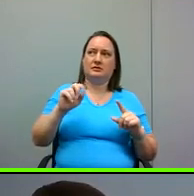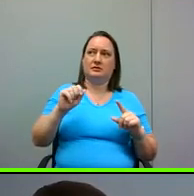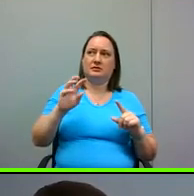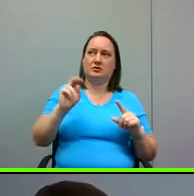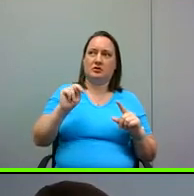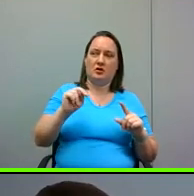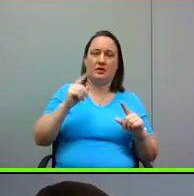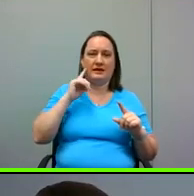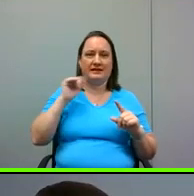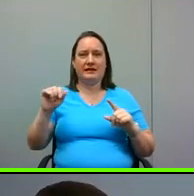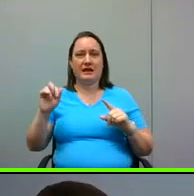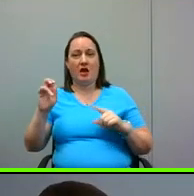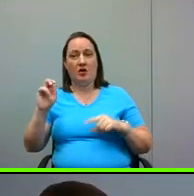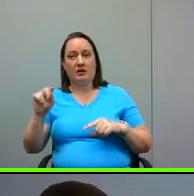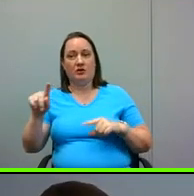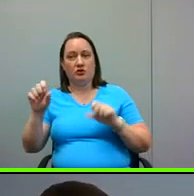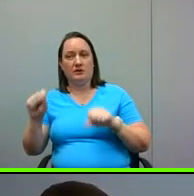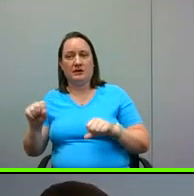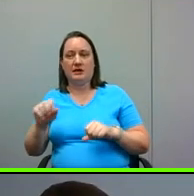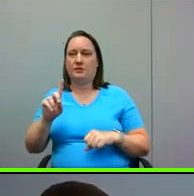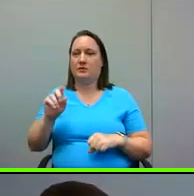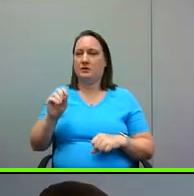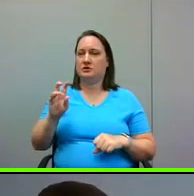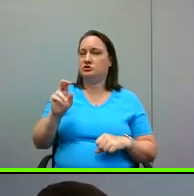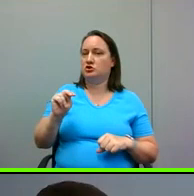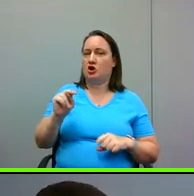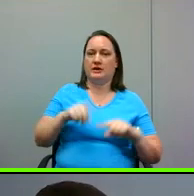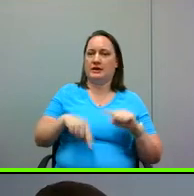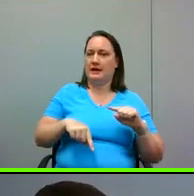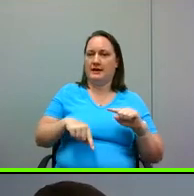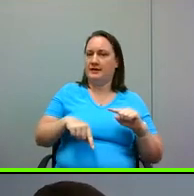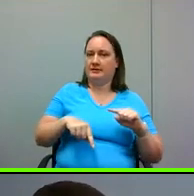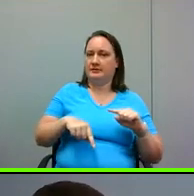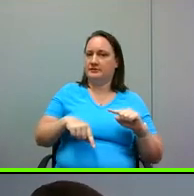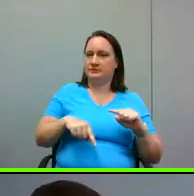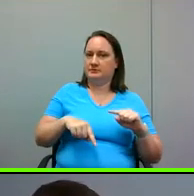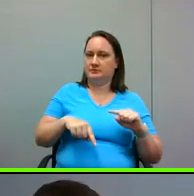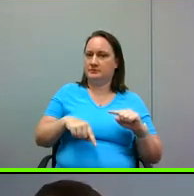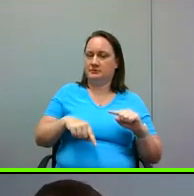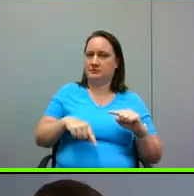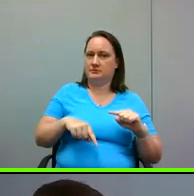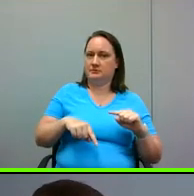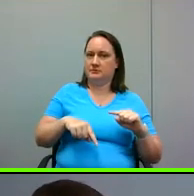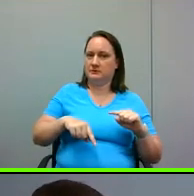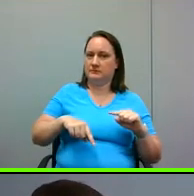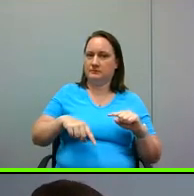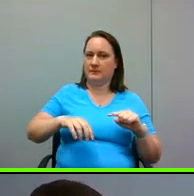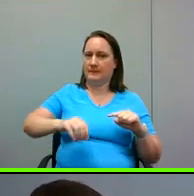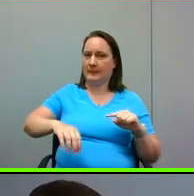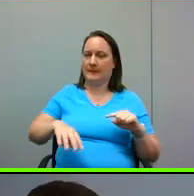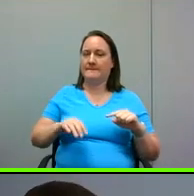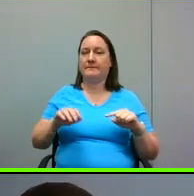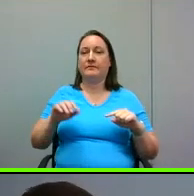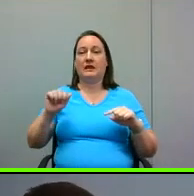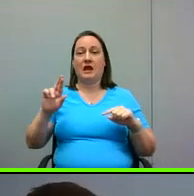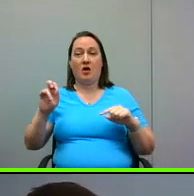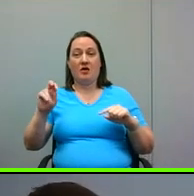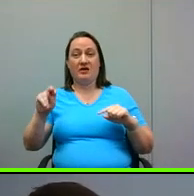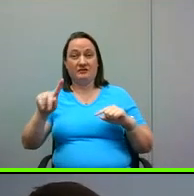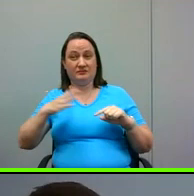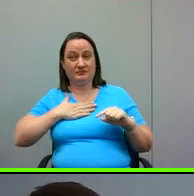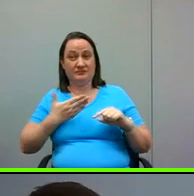think Aaron, you can, but Dawn, I don't think that you can actually. Oh, okay. because of- Yeah, so Aaron, if